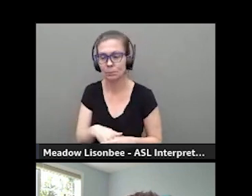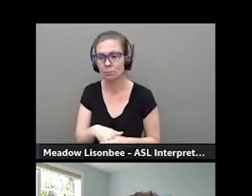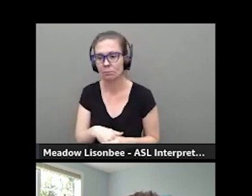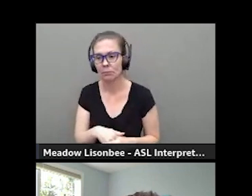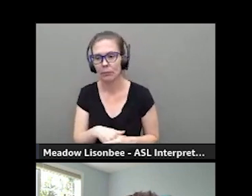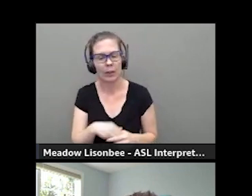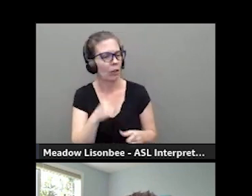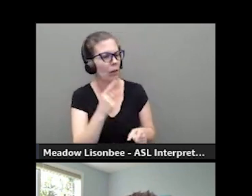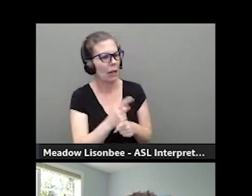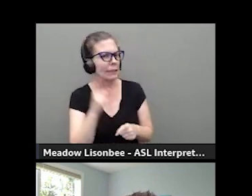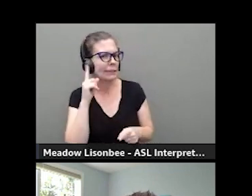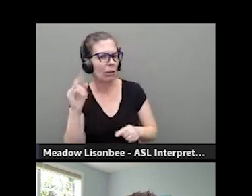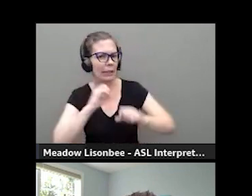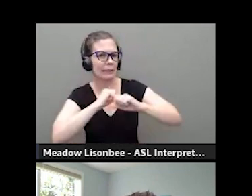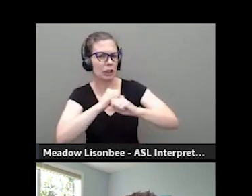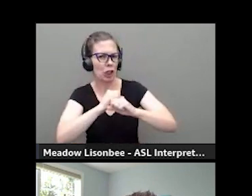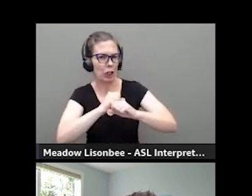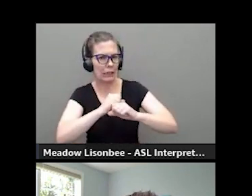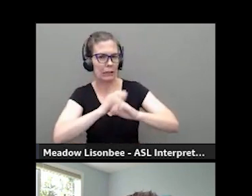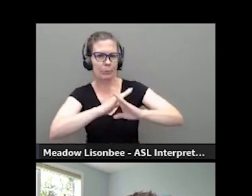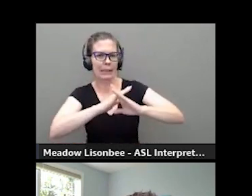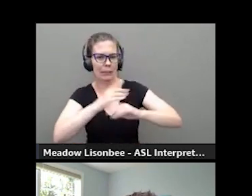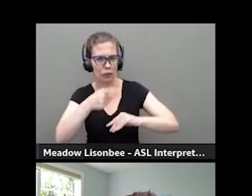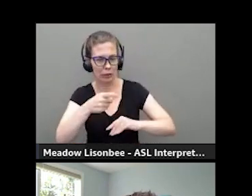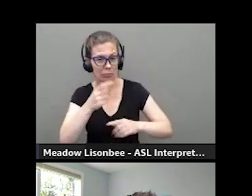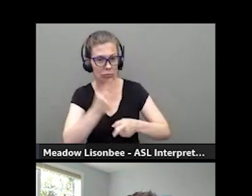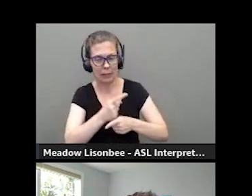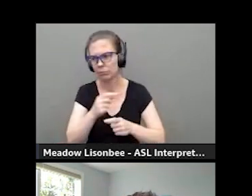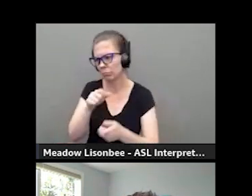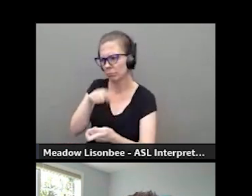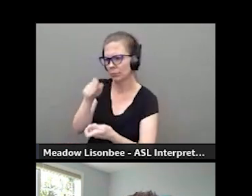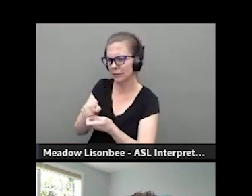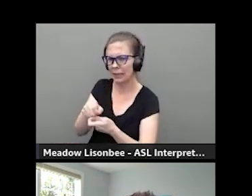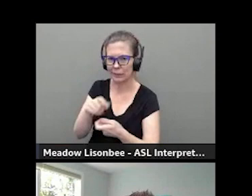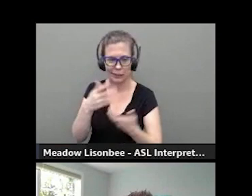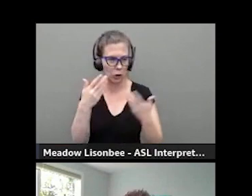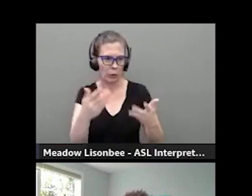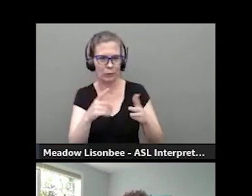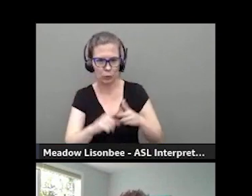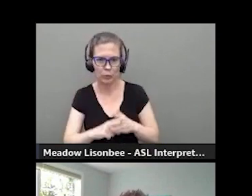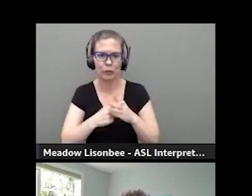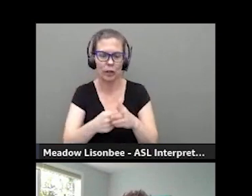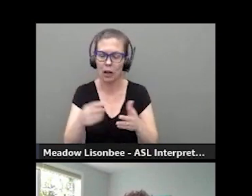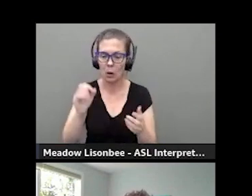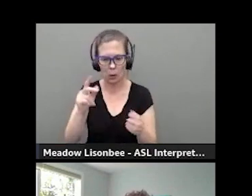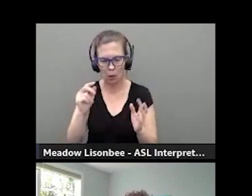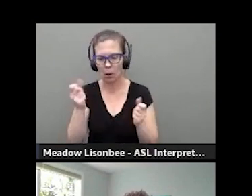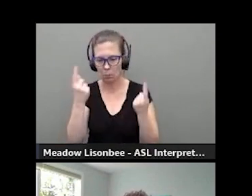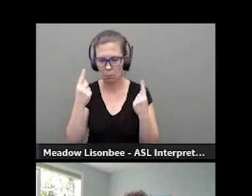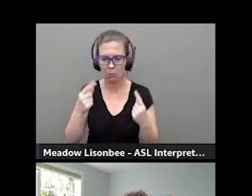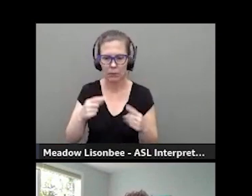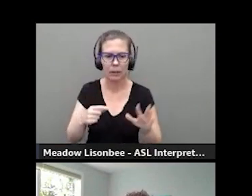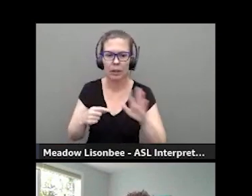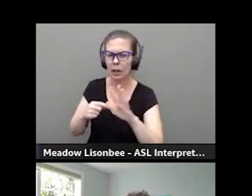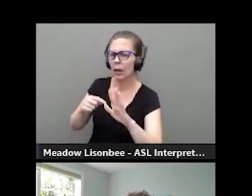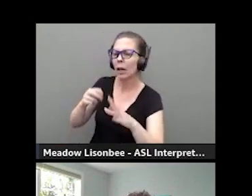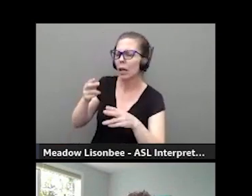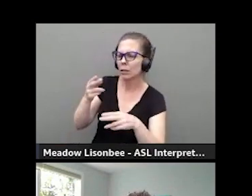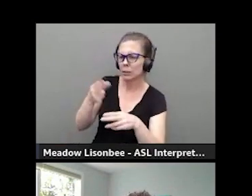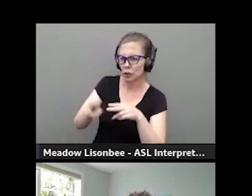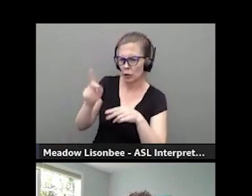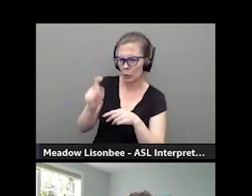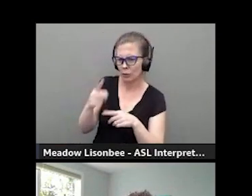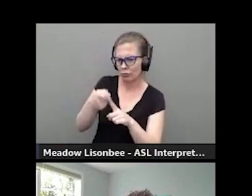well, it sounds like a security protection, right? You know, you want to get yourself started. Yeah. Okay. Yeah. So quick question